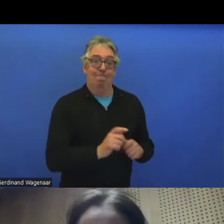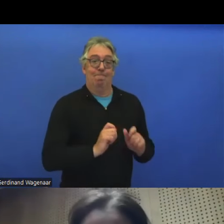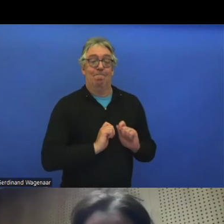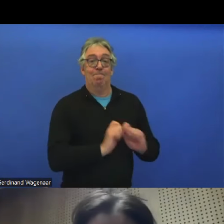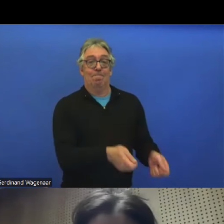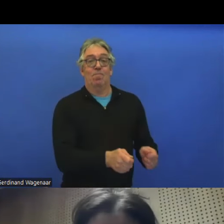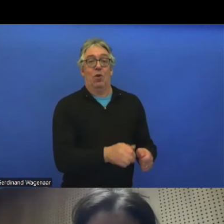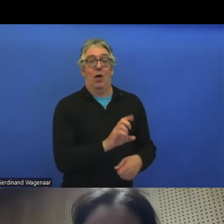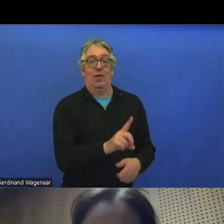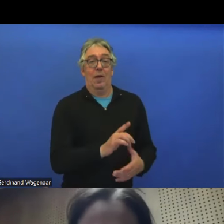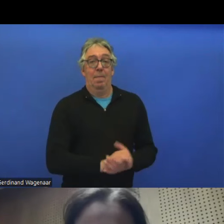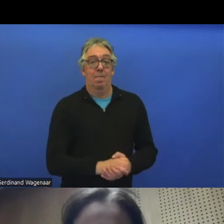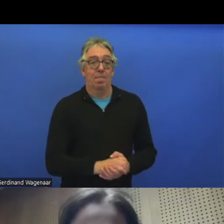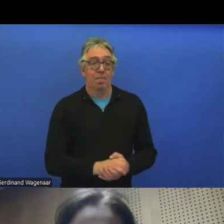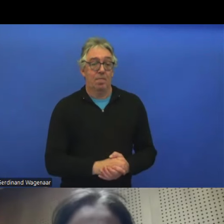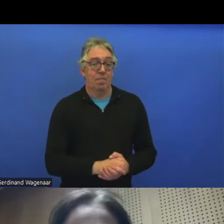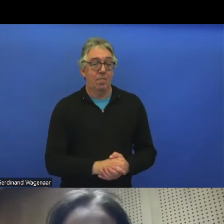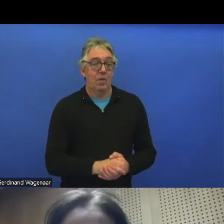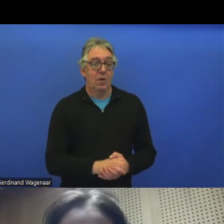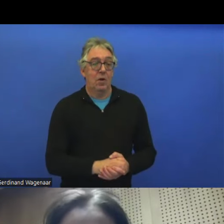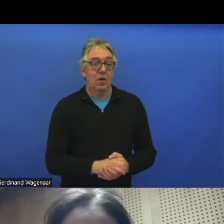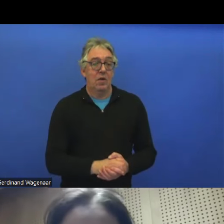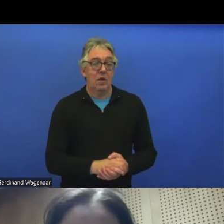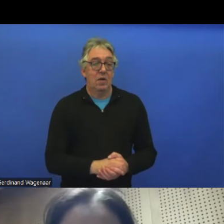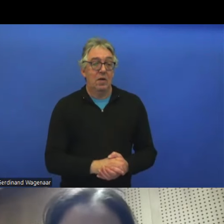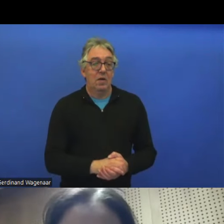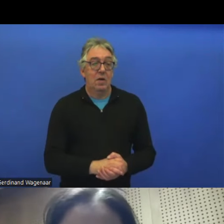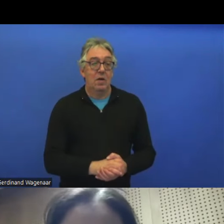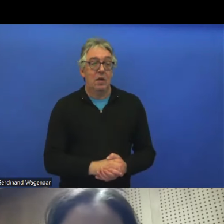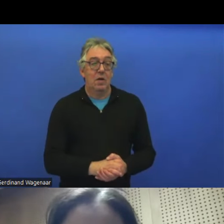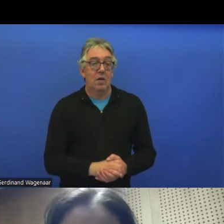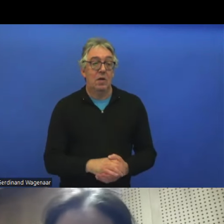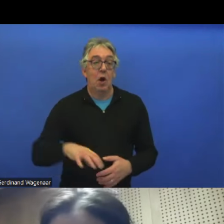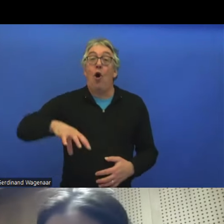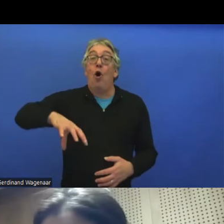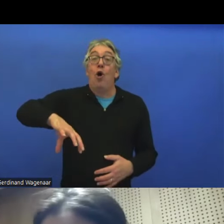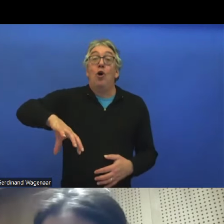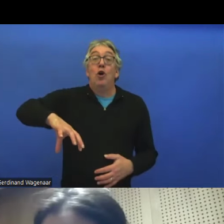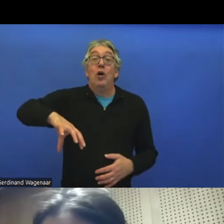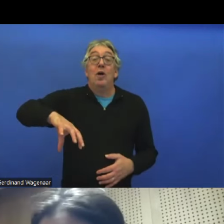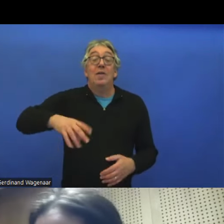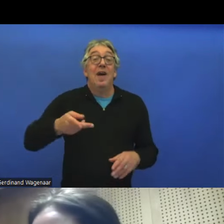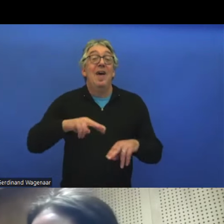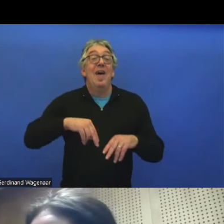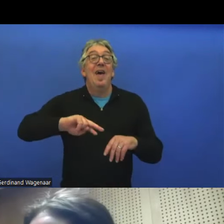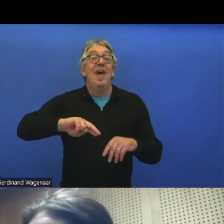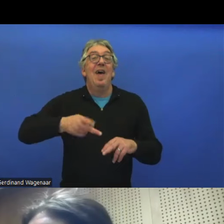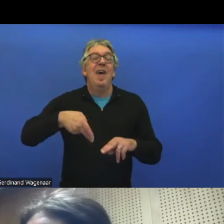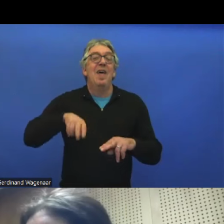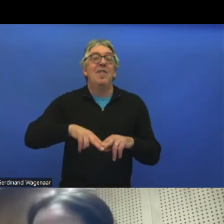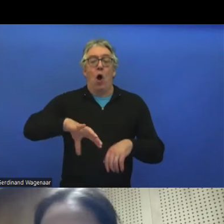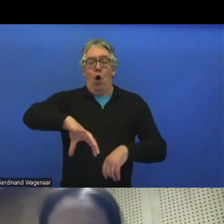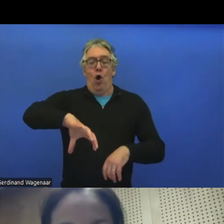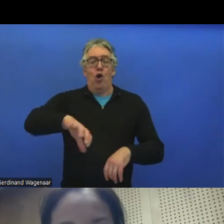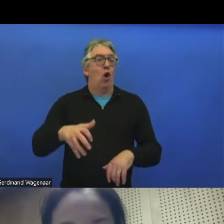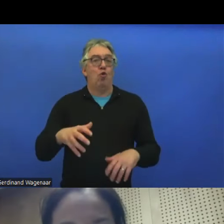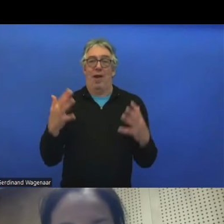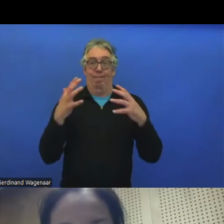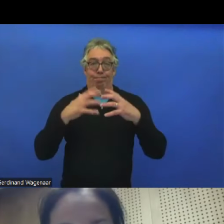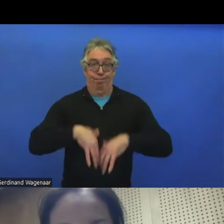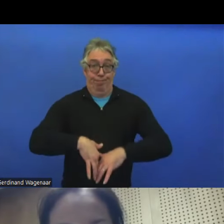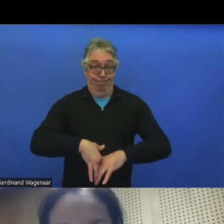Also, state succession can lead to statelessness. So when we speak of state succession, I mean that, for instance,